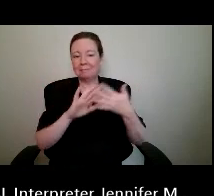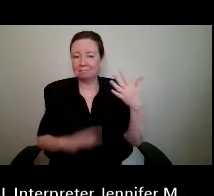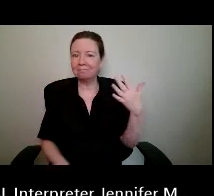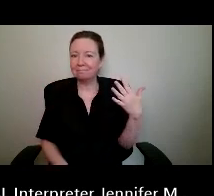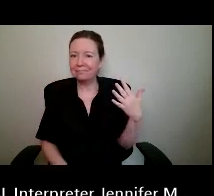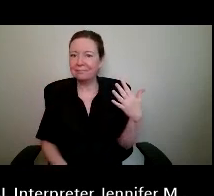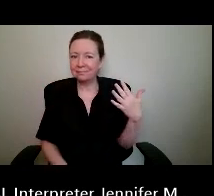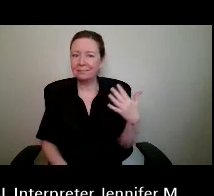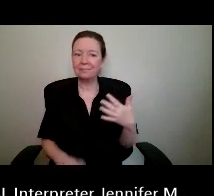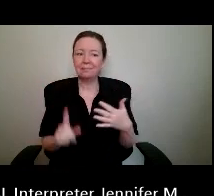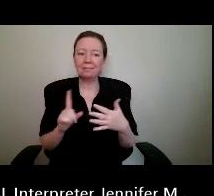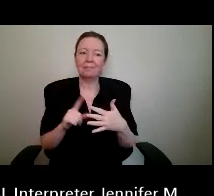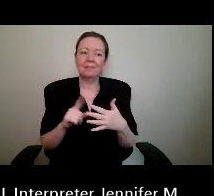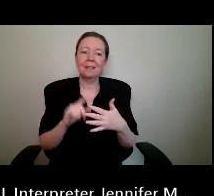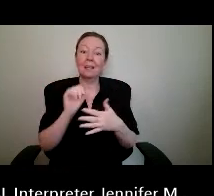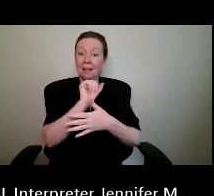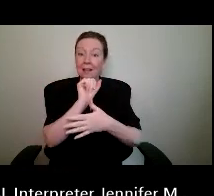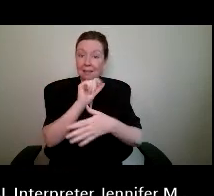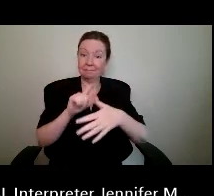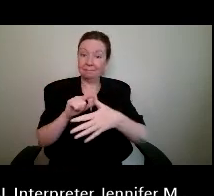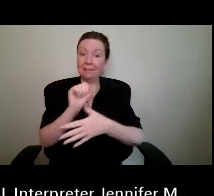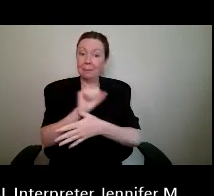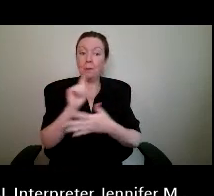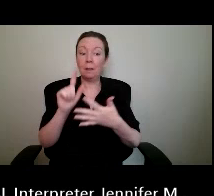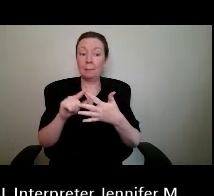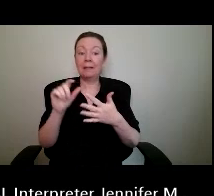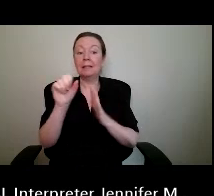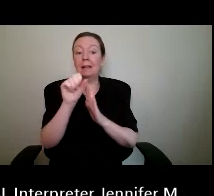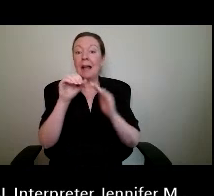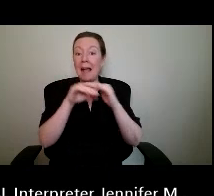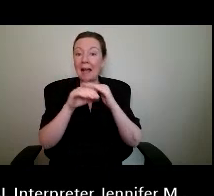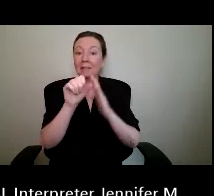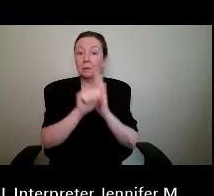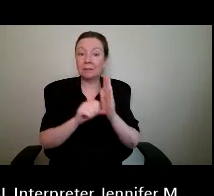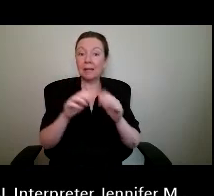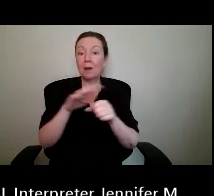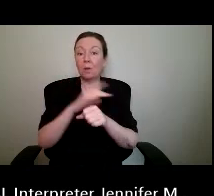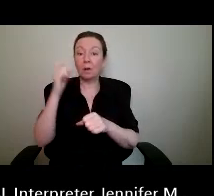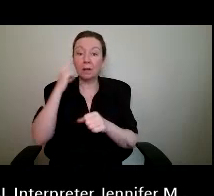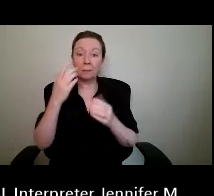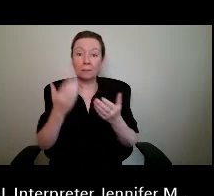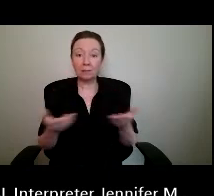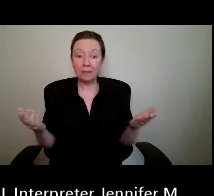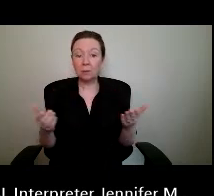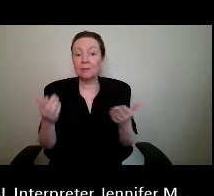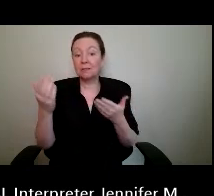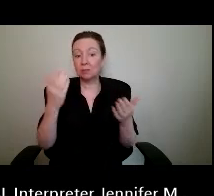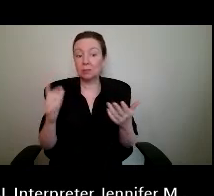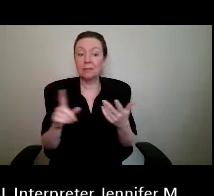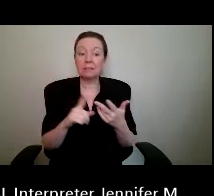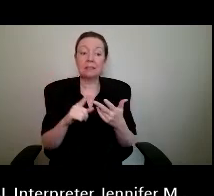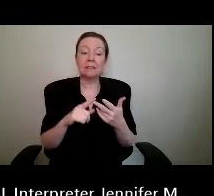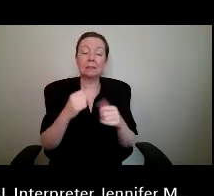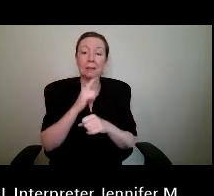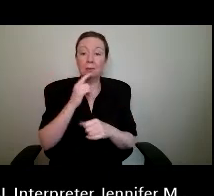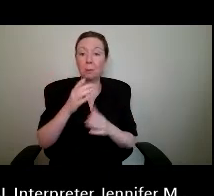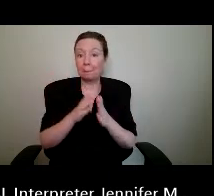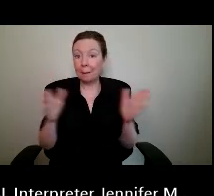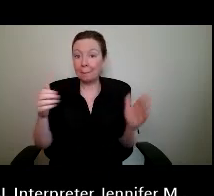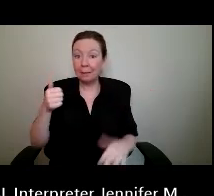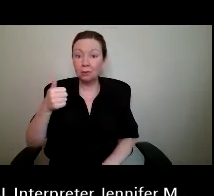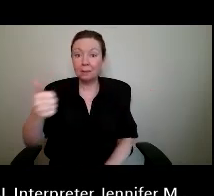So employment, state and access to state and local government resources and services, ensuring public